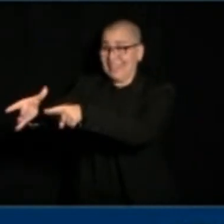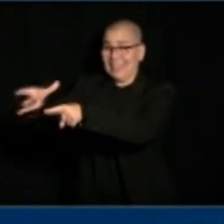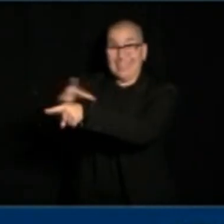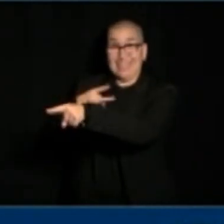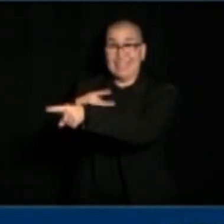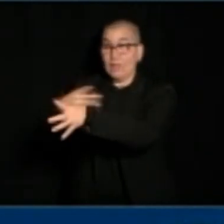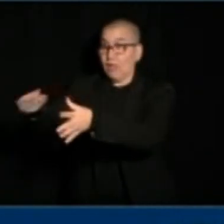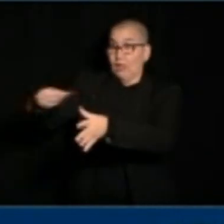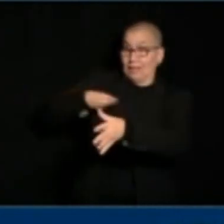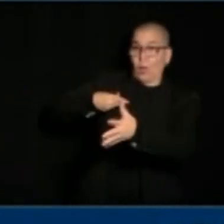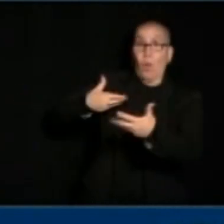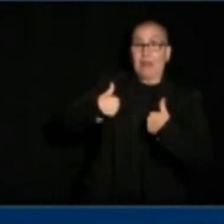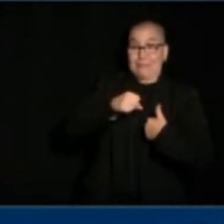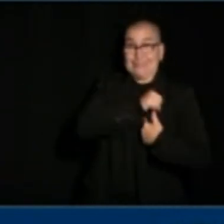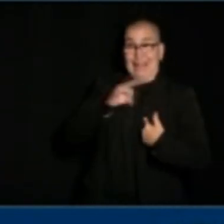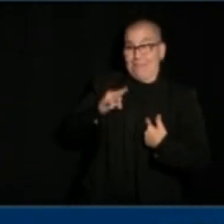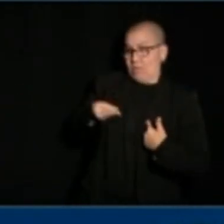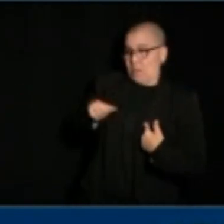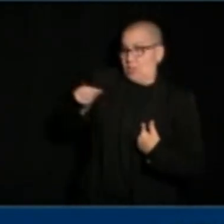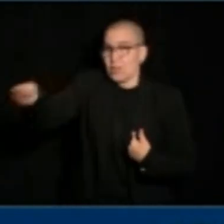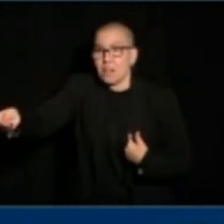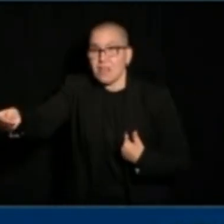up, the